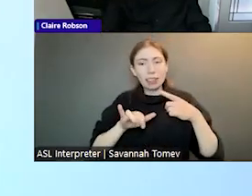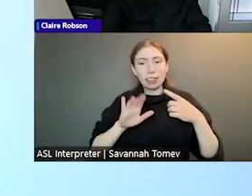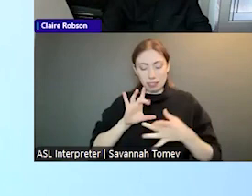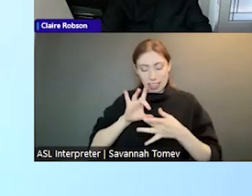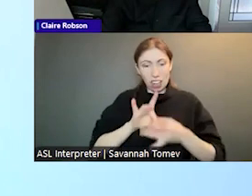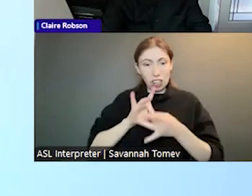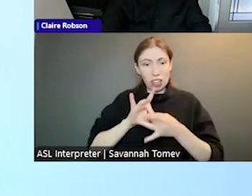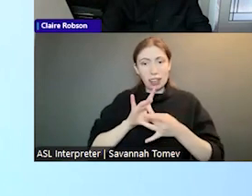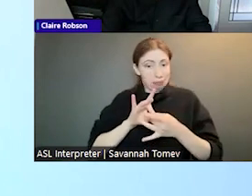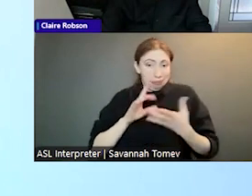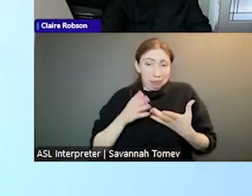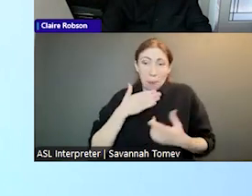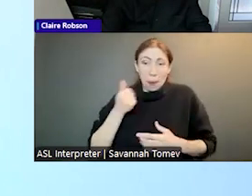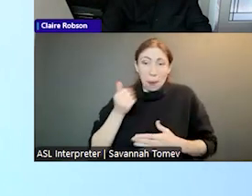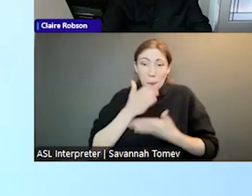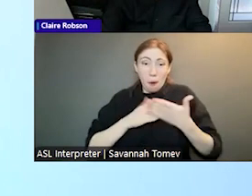being.